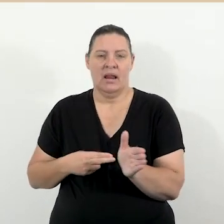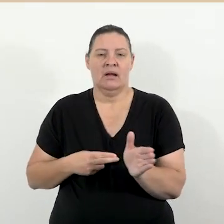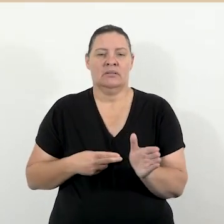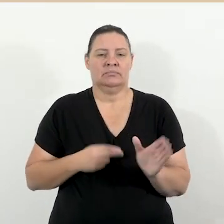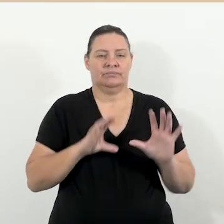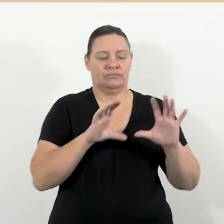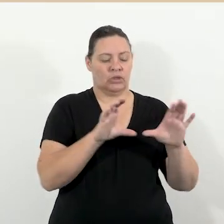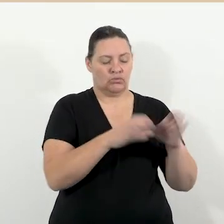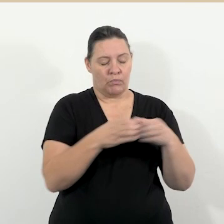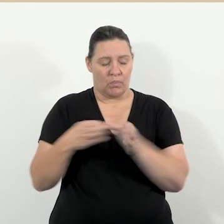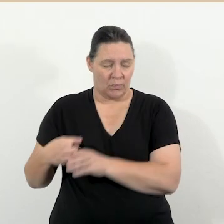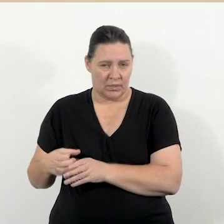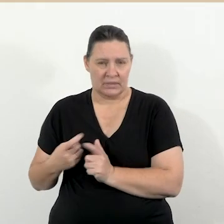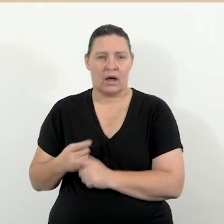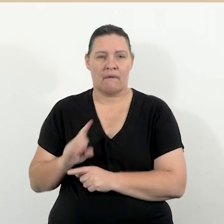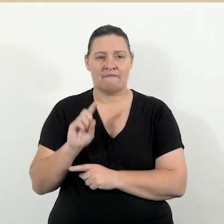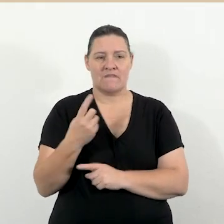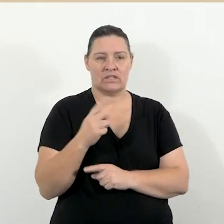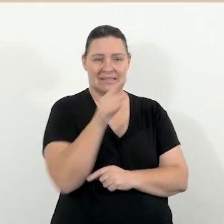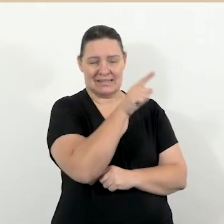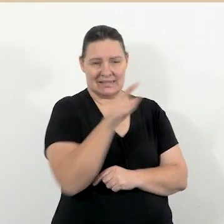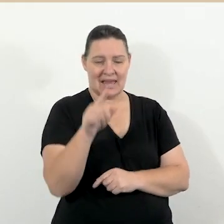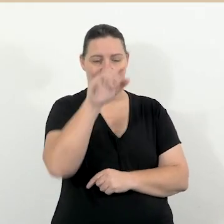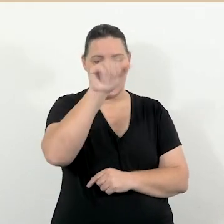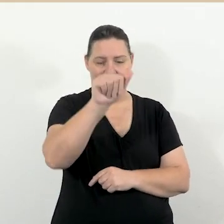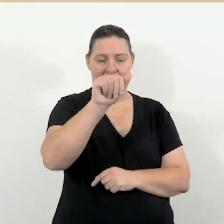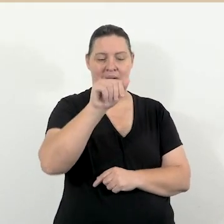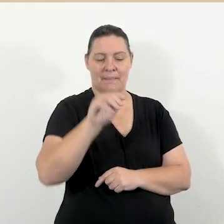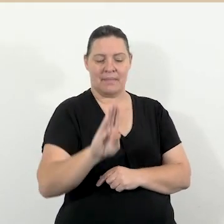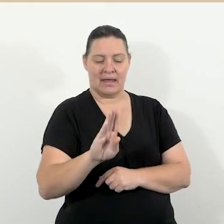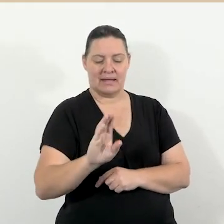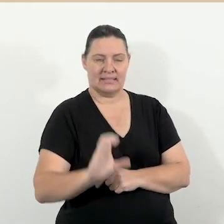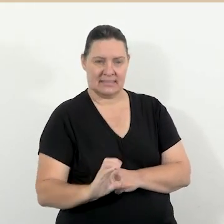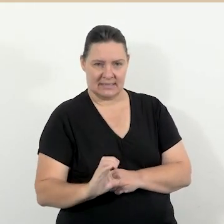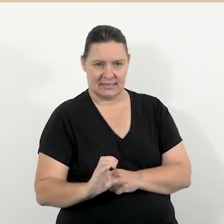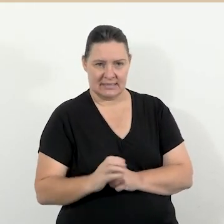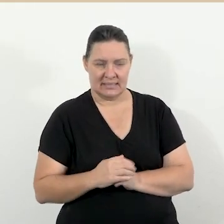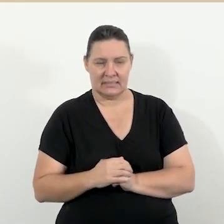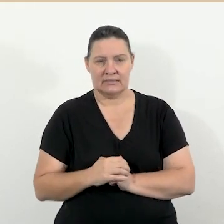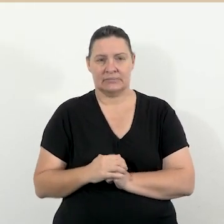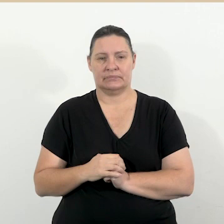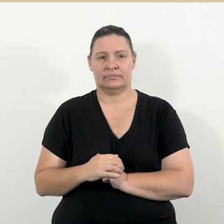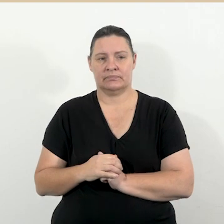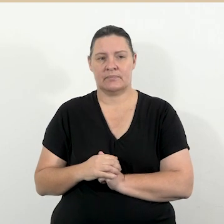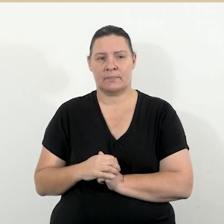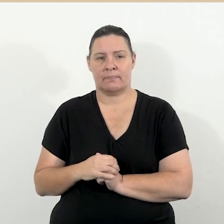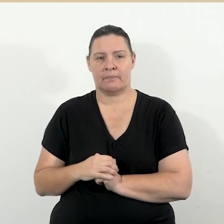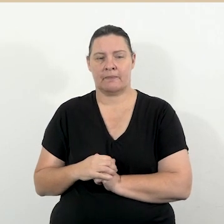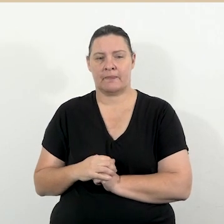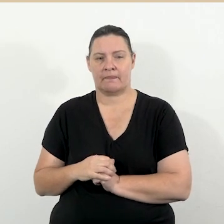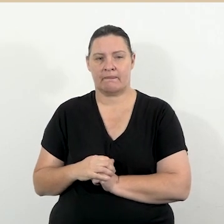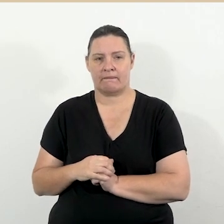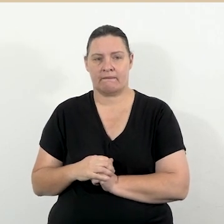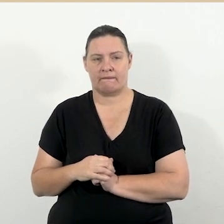sake of our labeling, I'm going to name this first arrow A, and then I'm going to label the second one B, and the